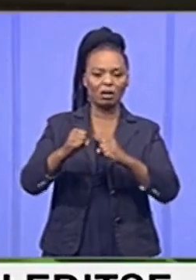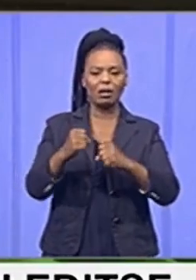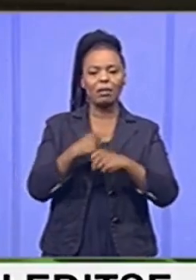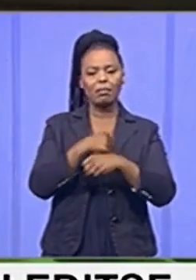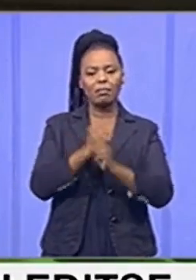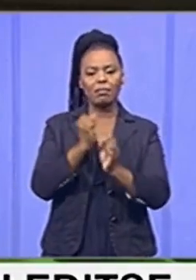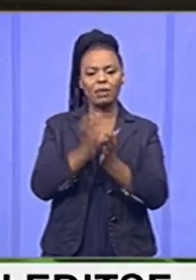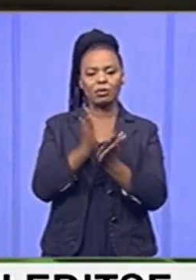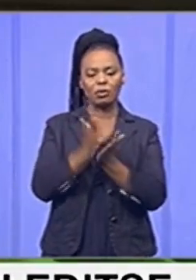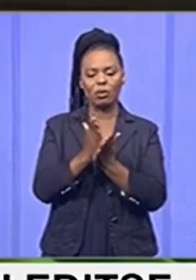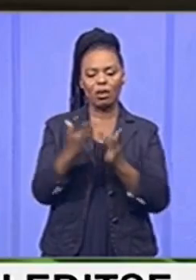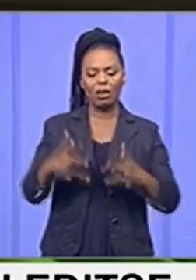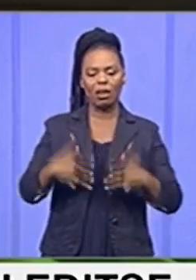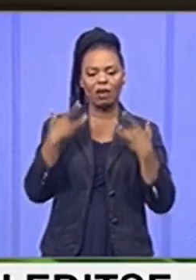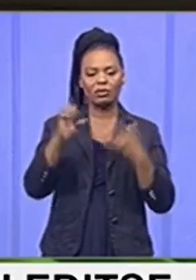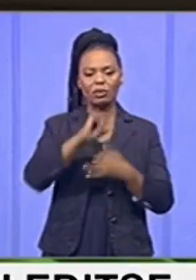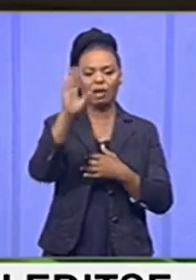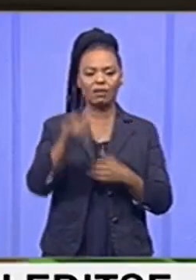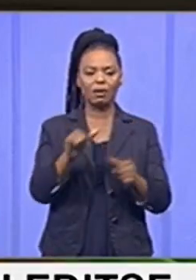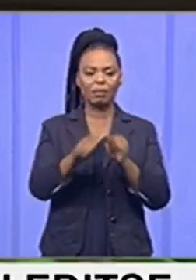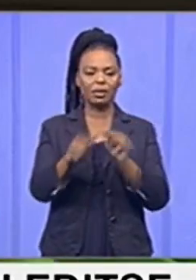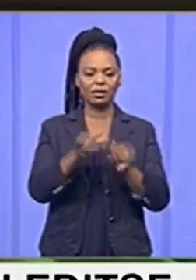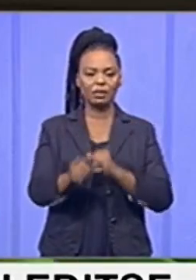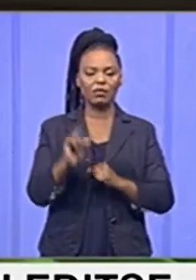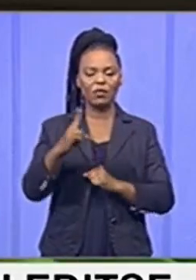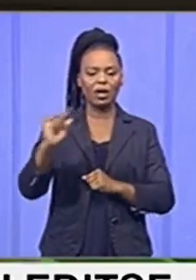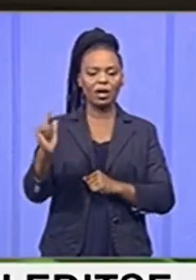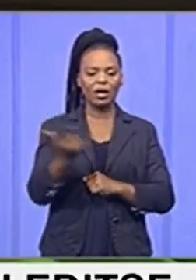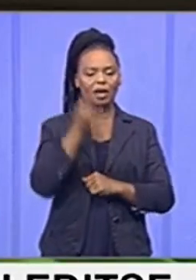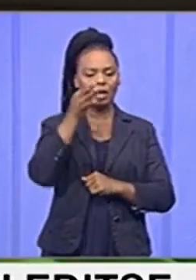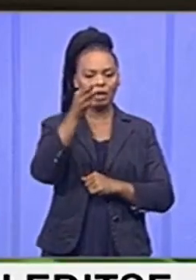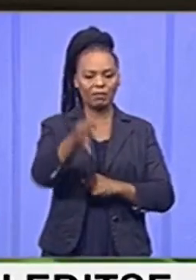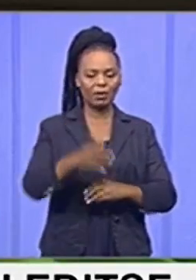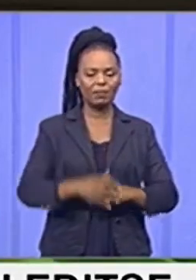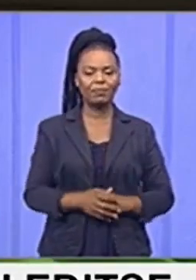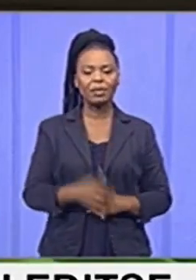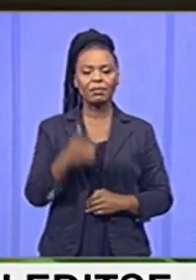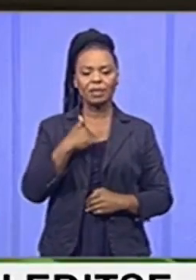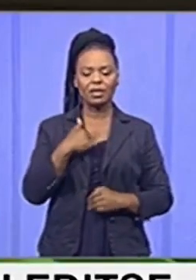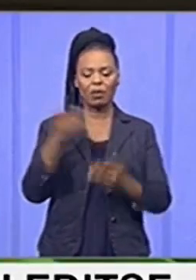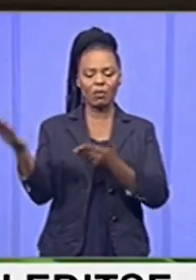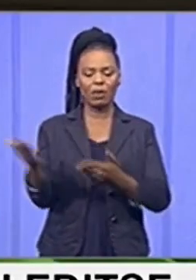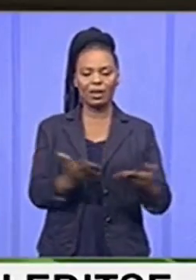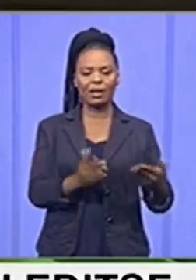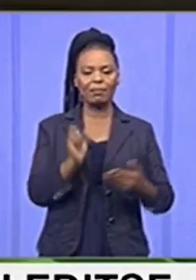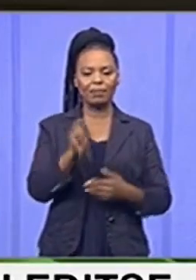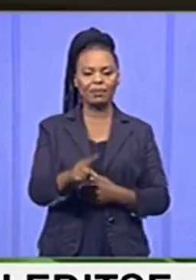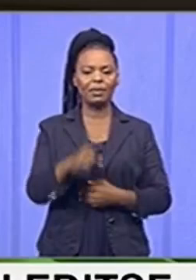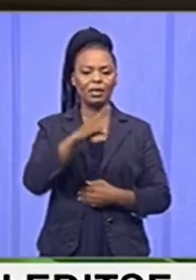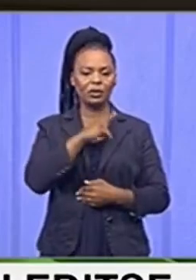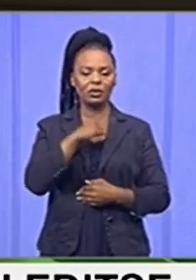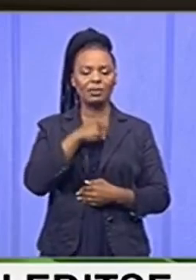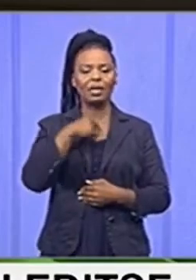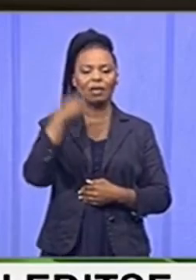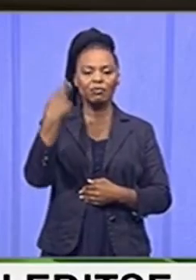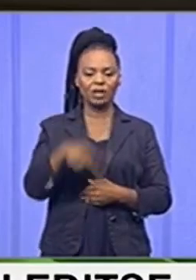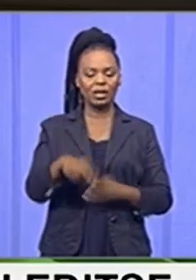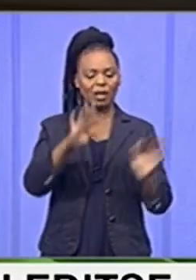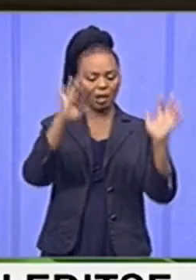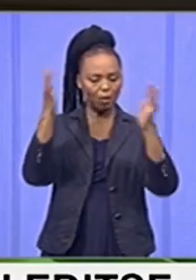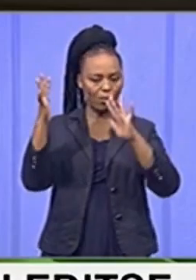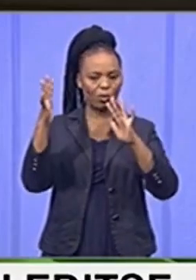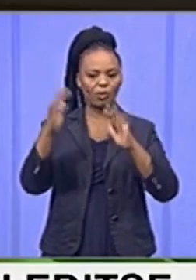South Africans better forever. And I welcome that, and this is what I really